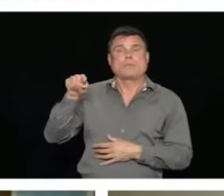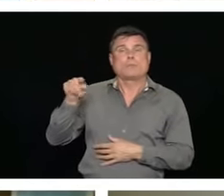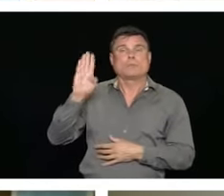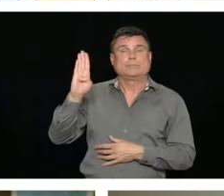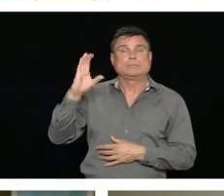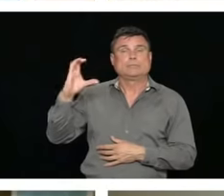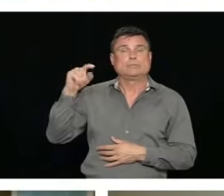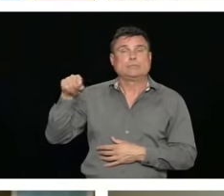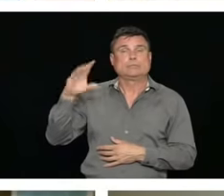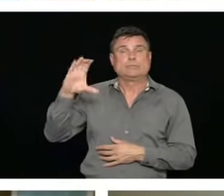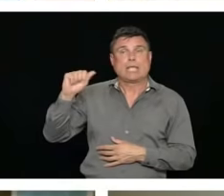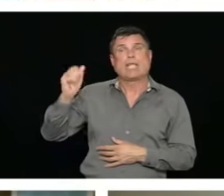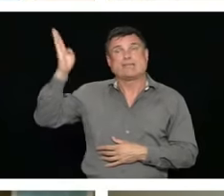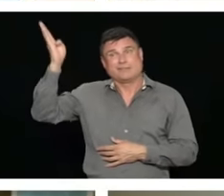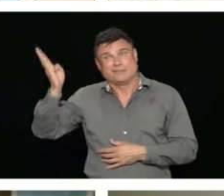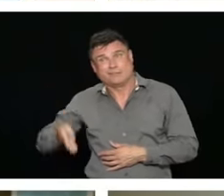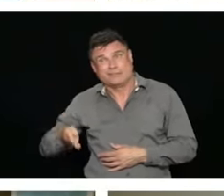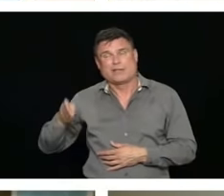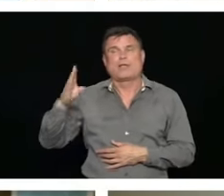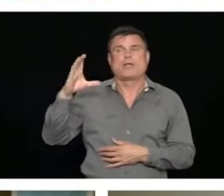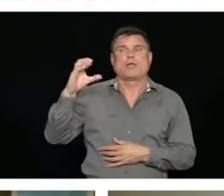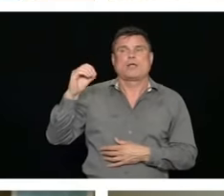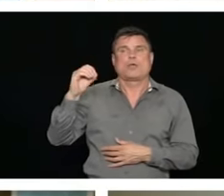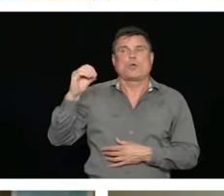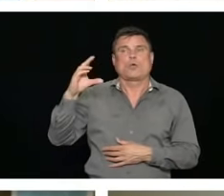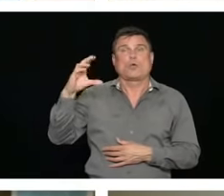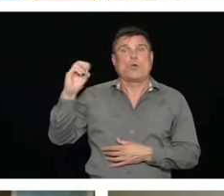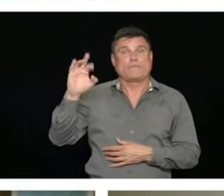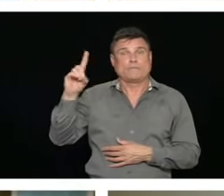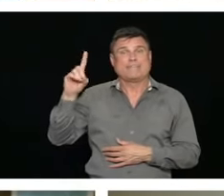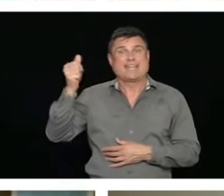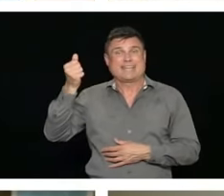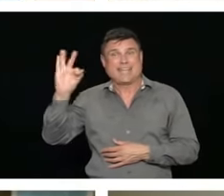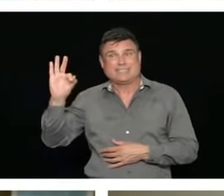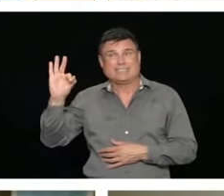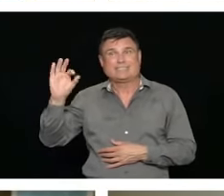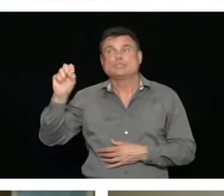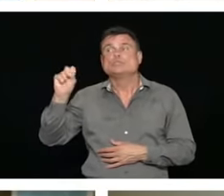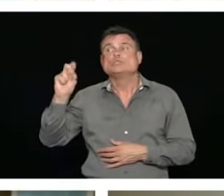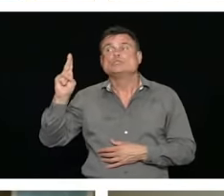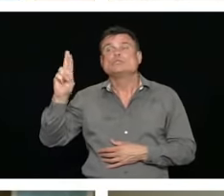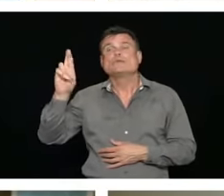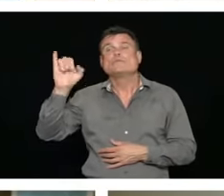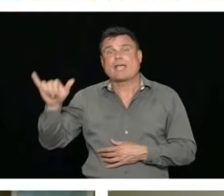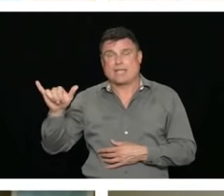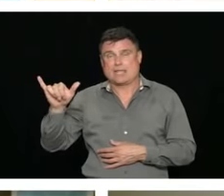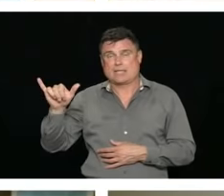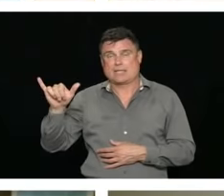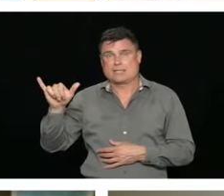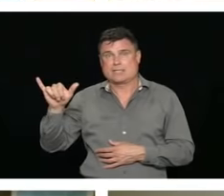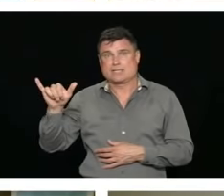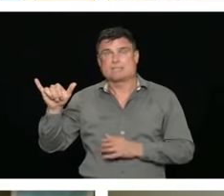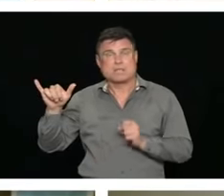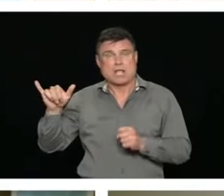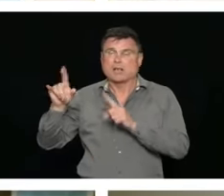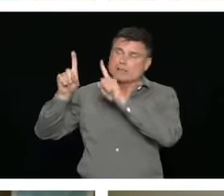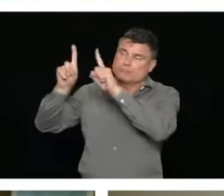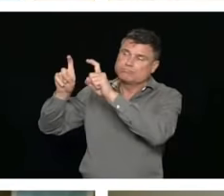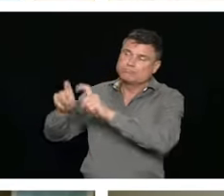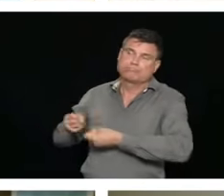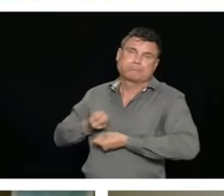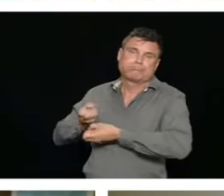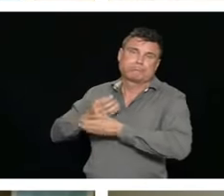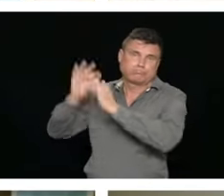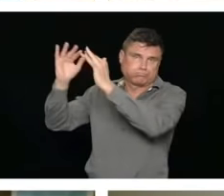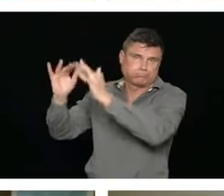gov.bc.ca/COVID-19 survey. I also invite you to join my colleagues, Harry Baines, Minister of Labour, and Janet Rutledge, MLA for Burnaby North, for a town